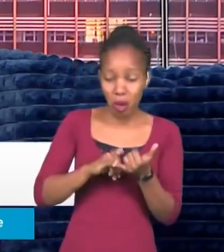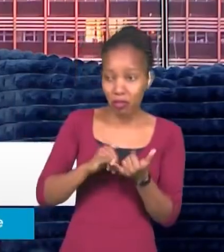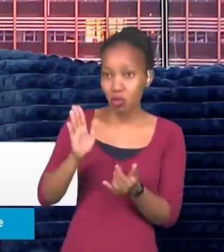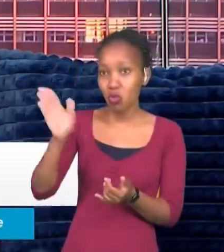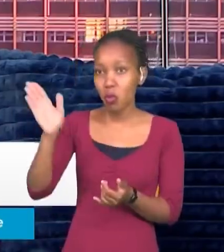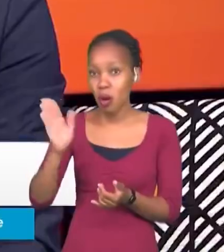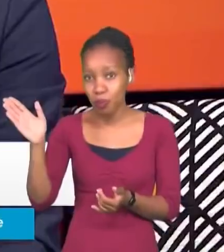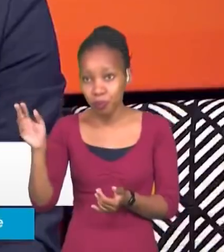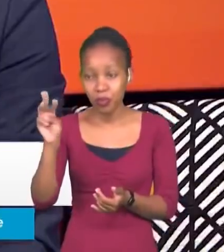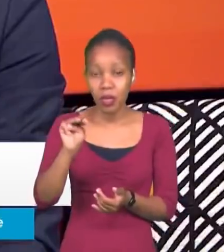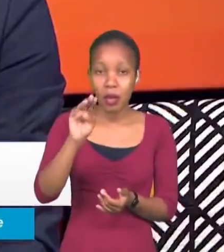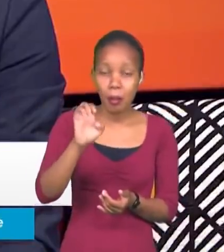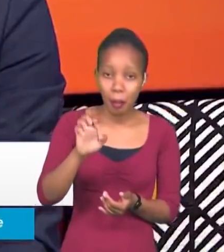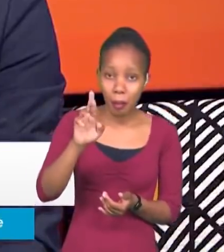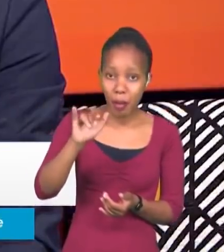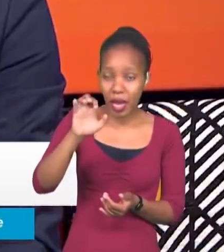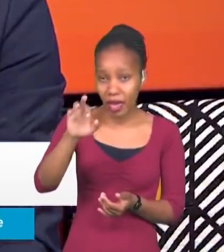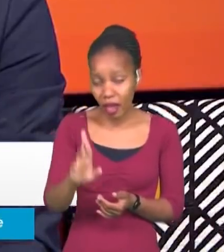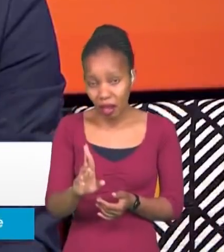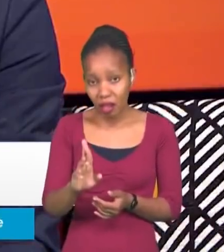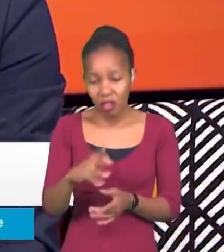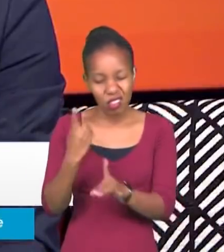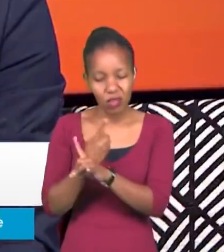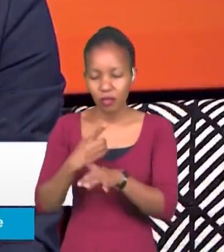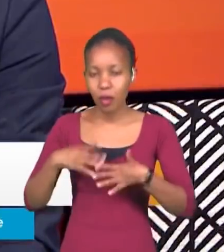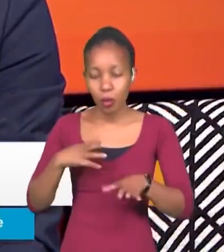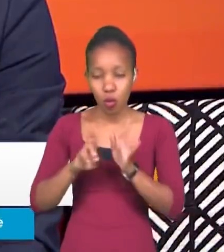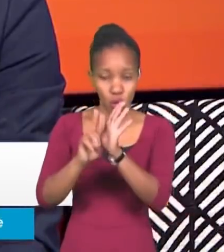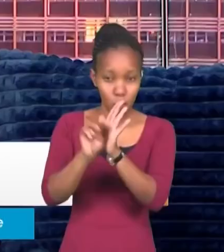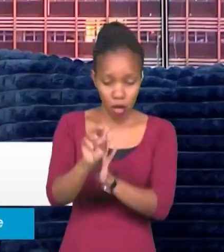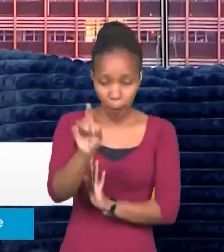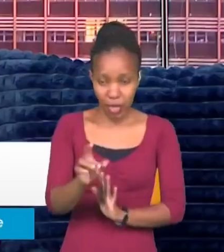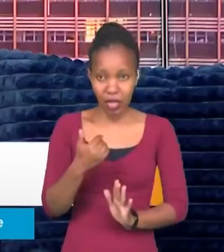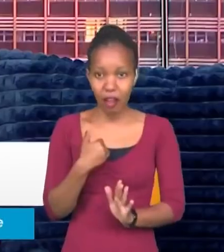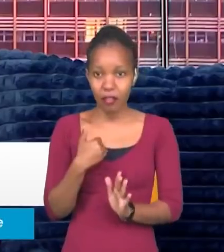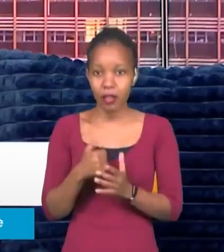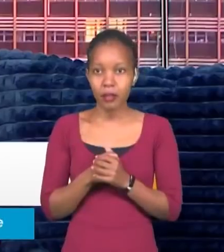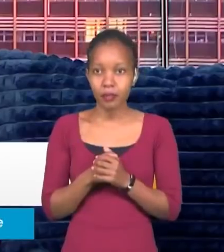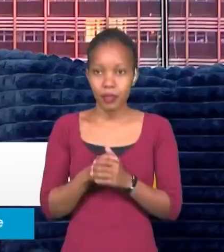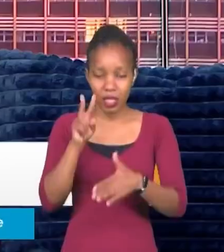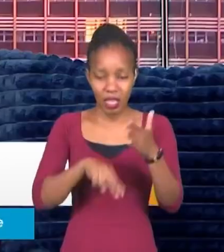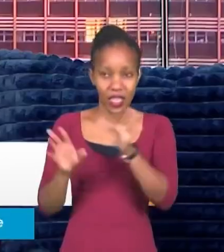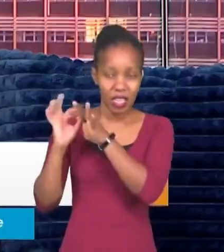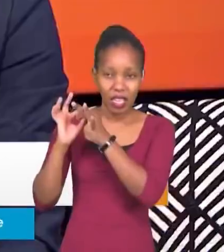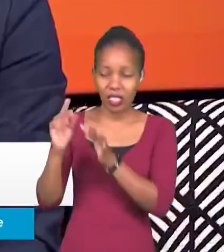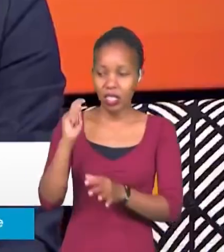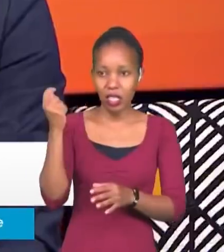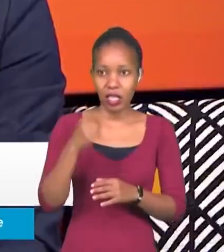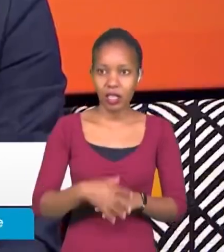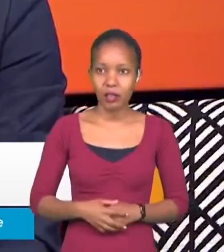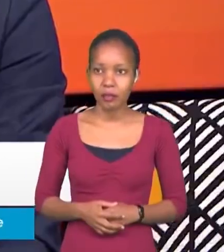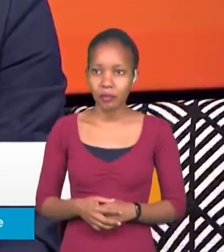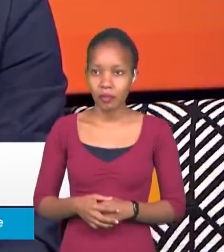Maya Angelou. So, well, it's very important for us to cultivate the reading culture in Kenya. Now,